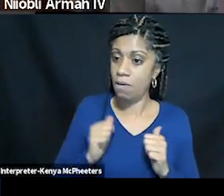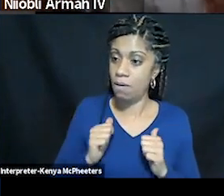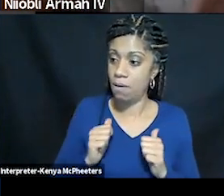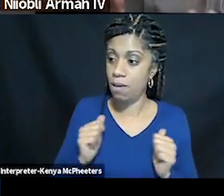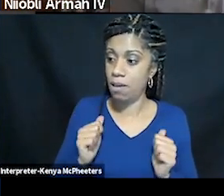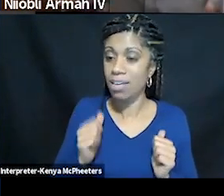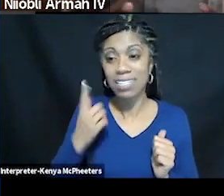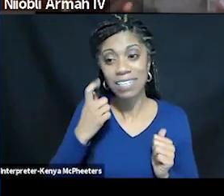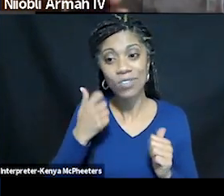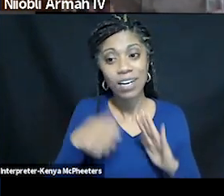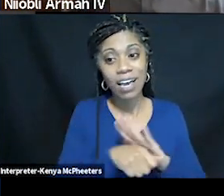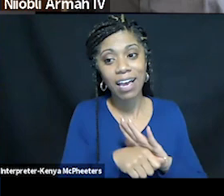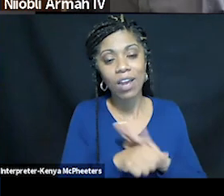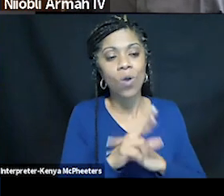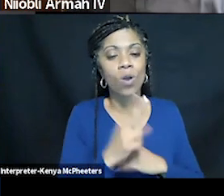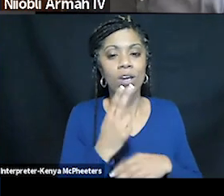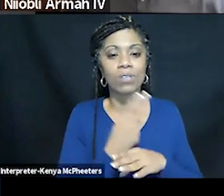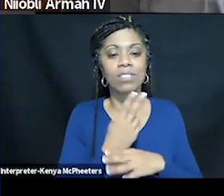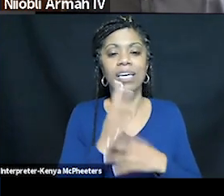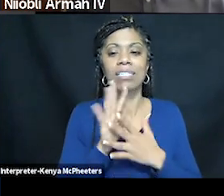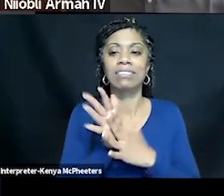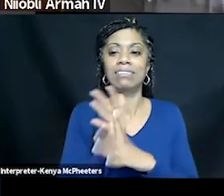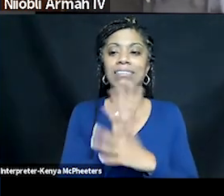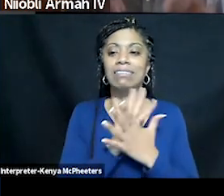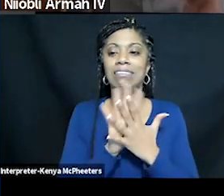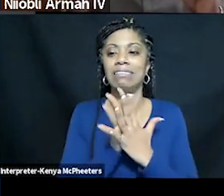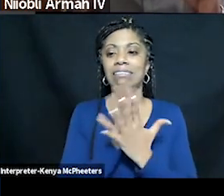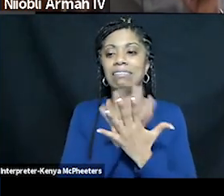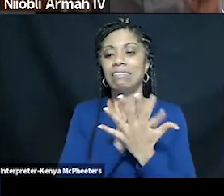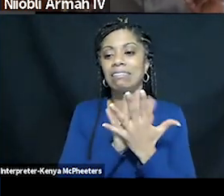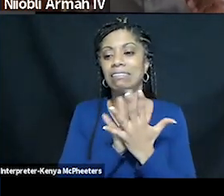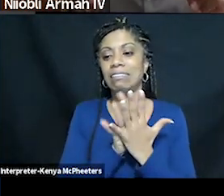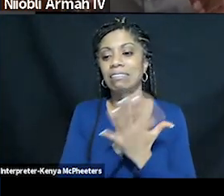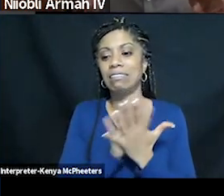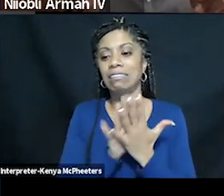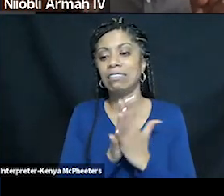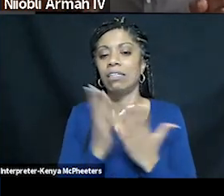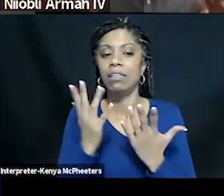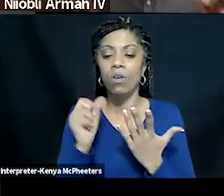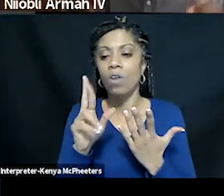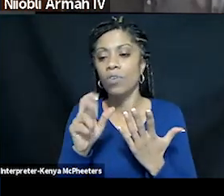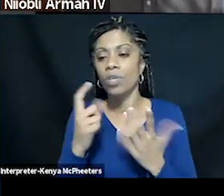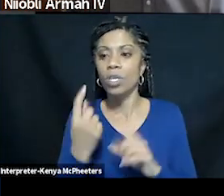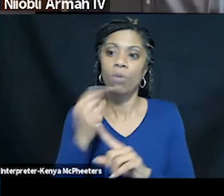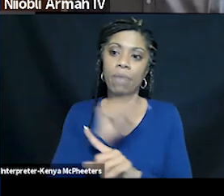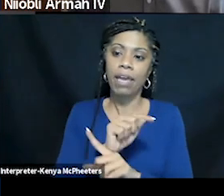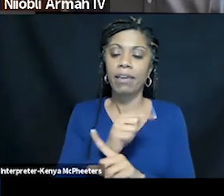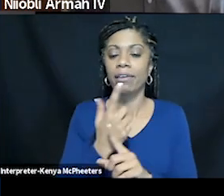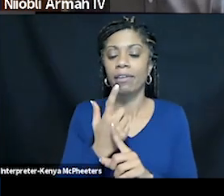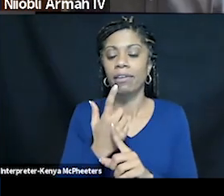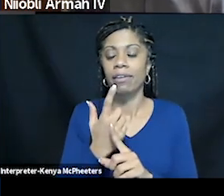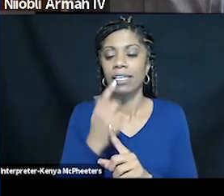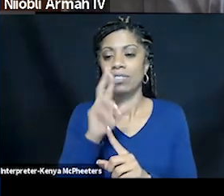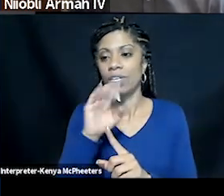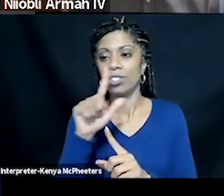or, like use it, like we're trying, or you show images of all the things that you can went back and recategorize as racial equity